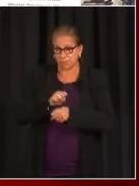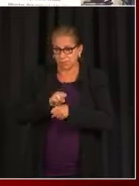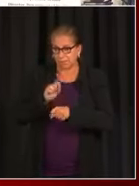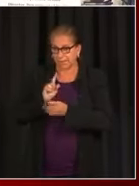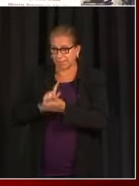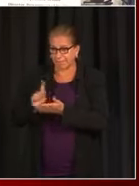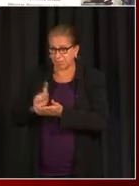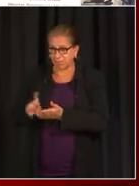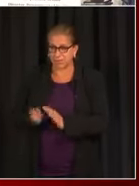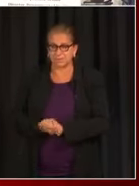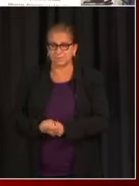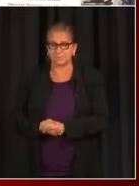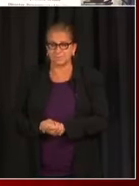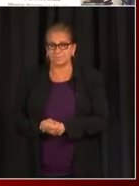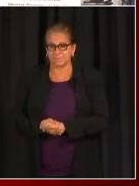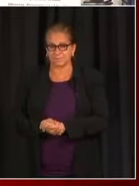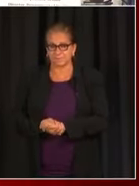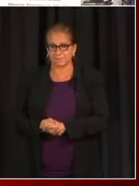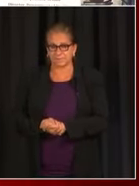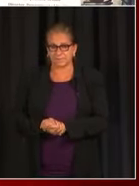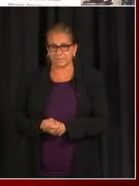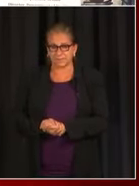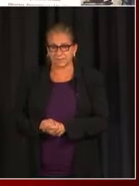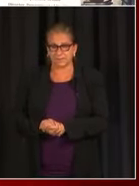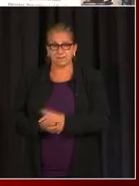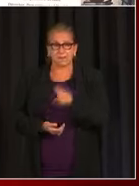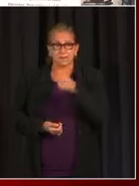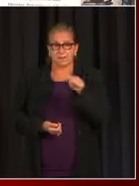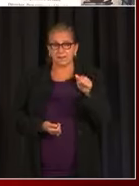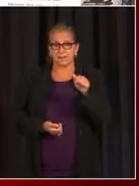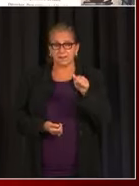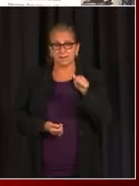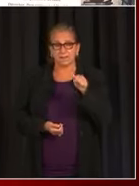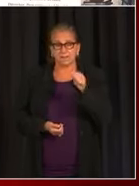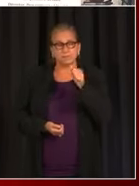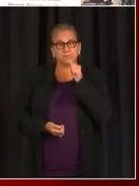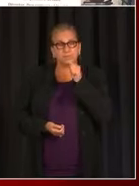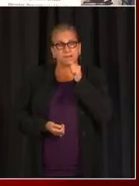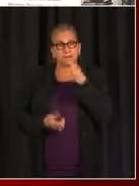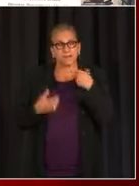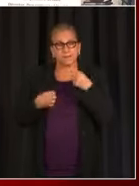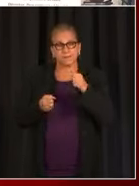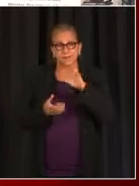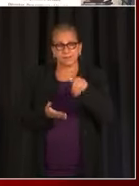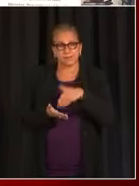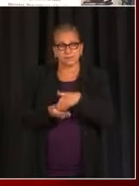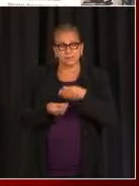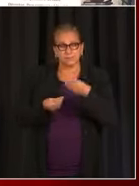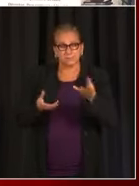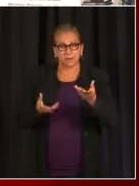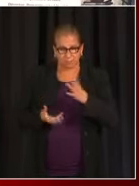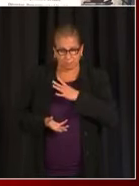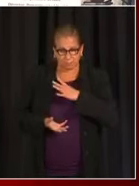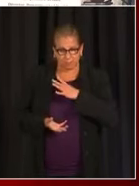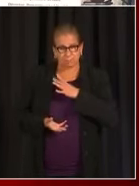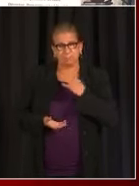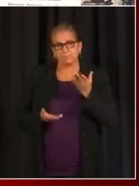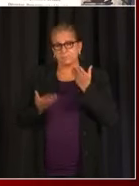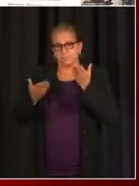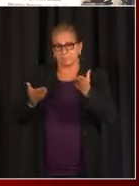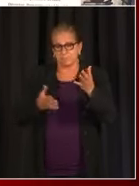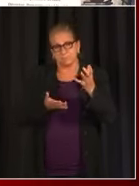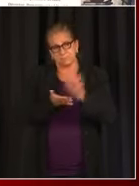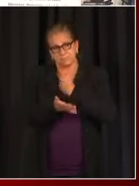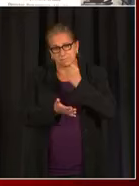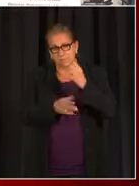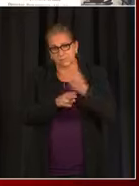other opportunities for their patients to come in outside of the portal appointments. So there's substantial and significant opportunity for